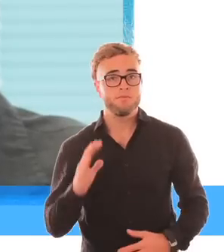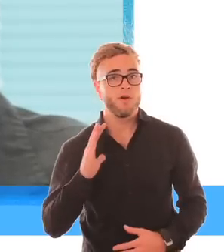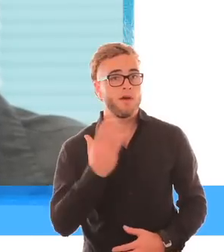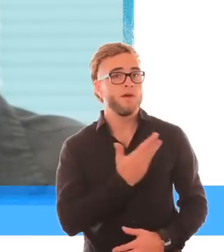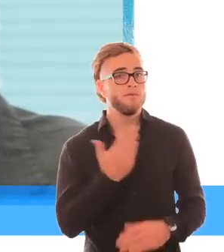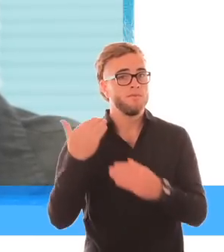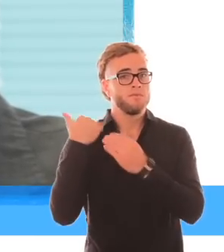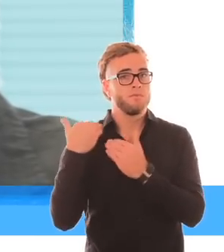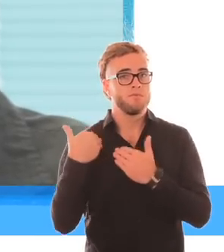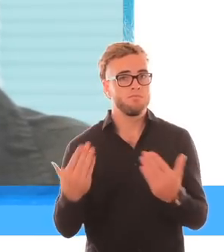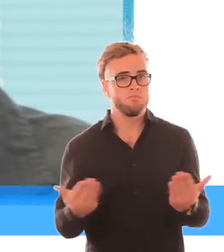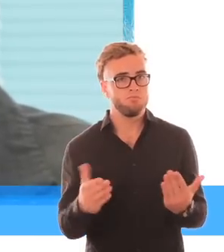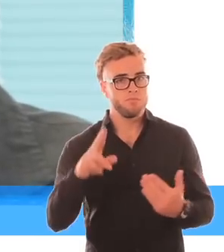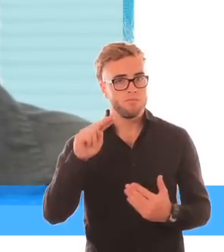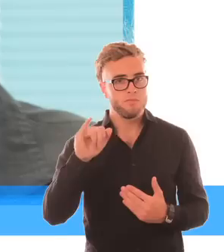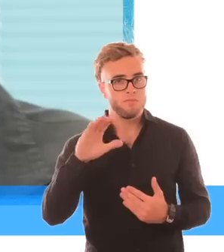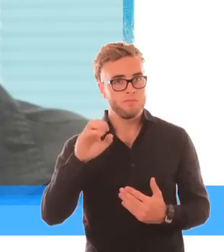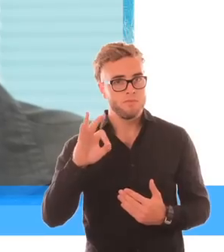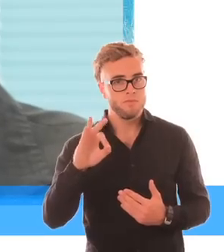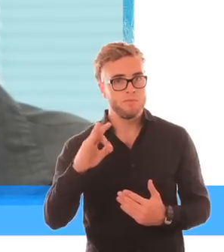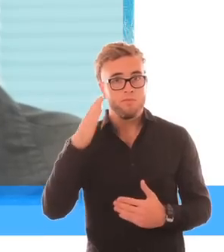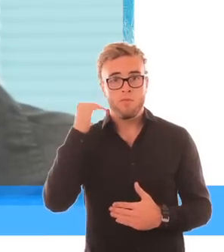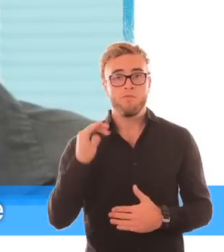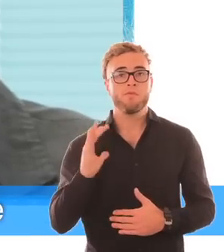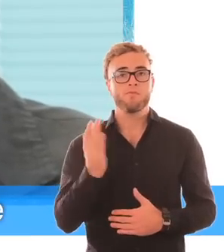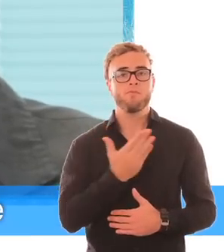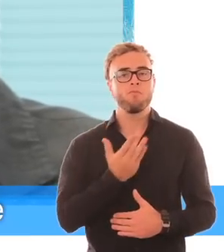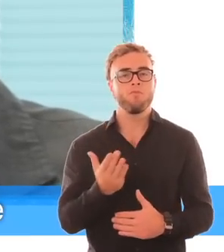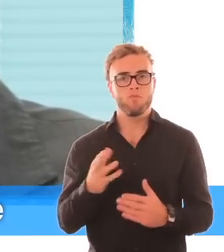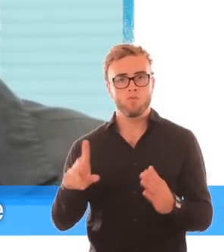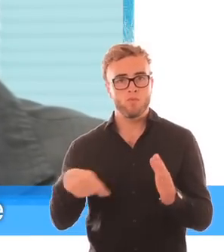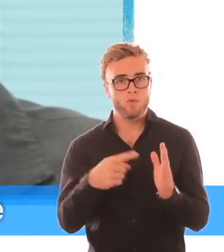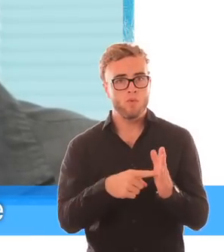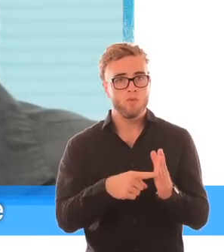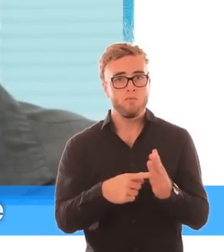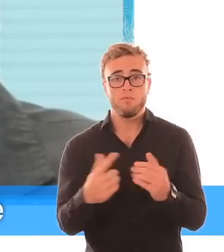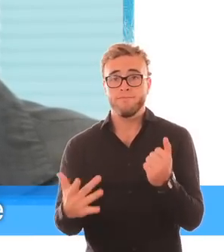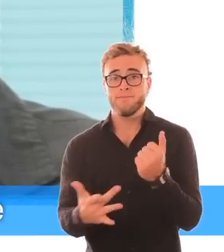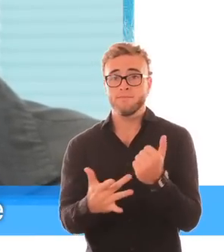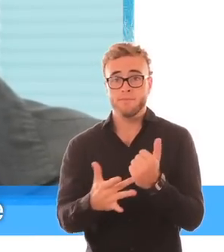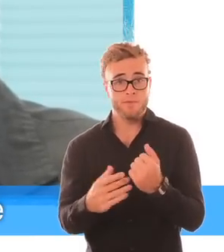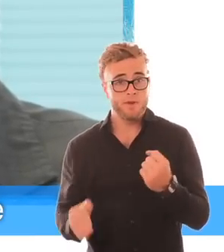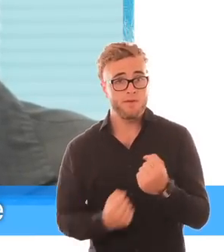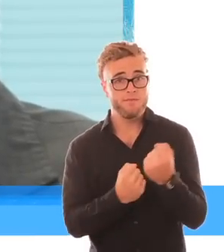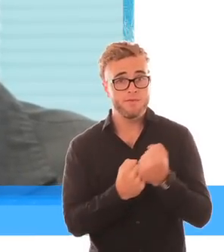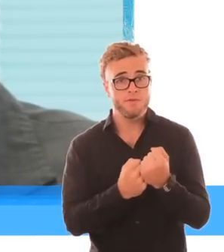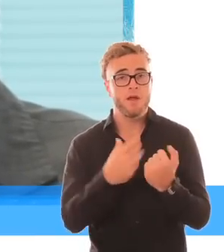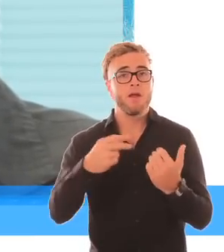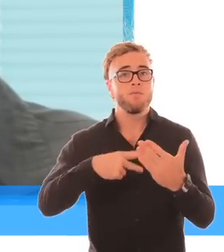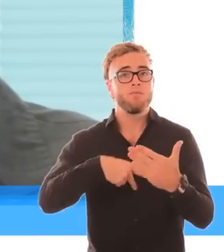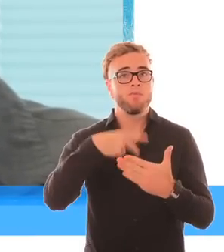to us in UNICEF, because of our convening role, our technical advocacy and programmatic